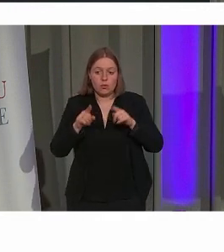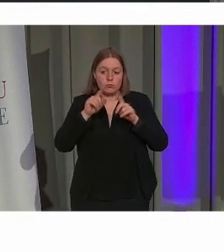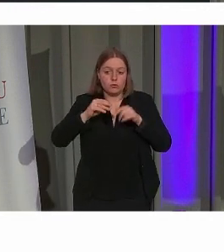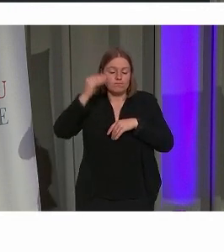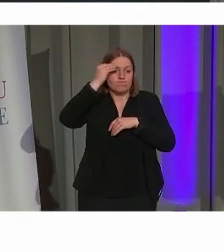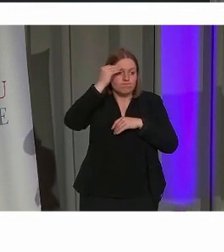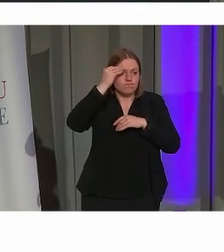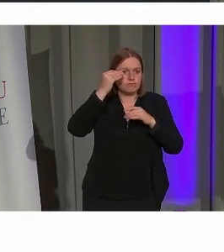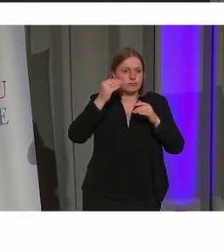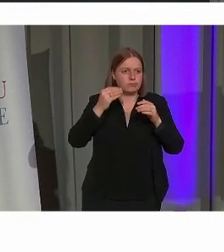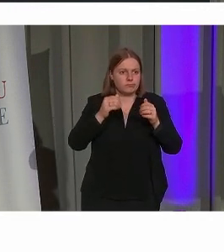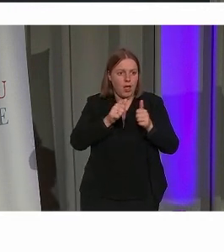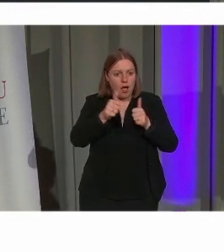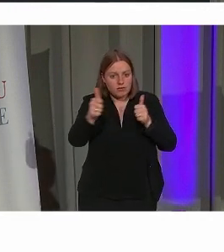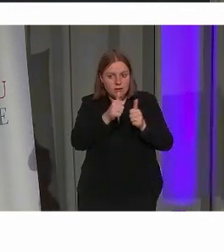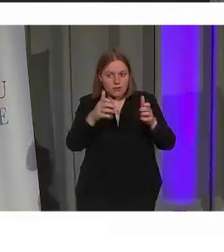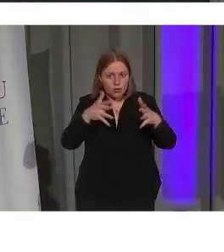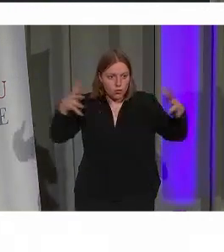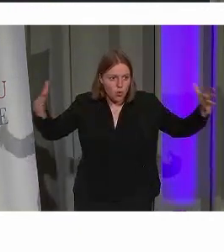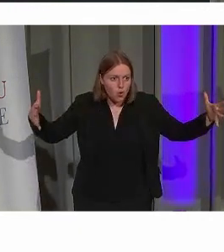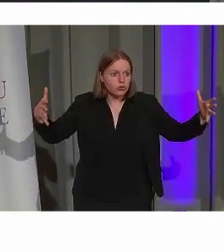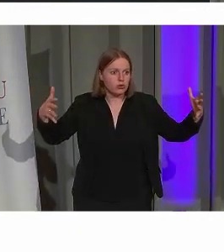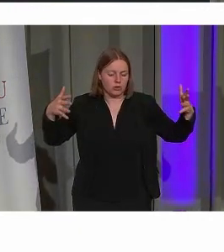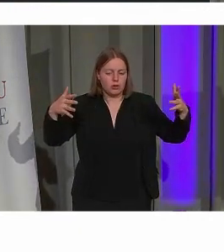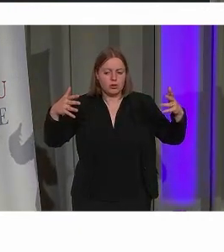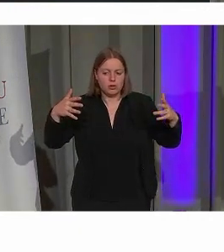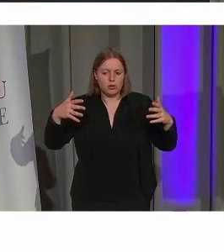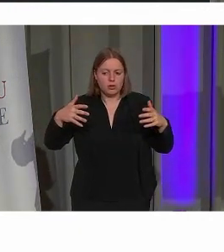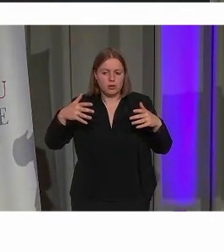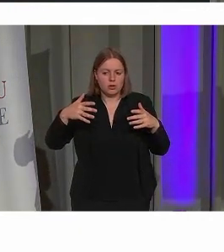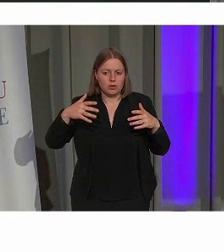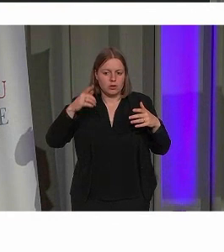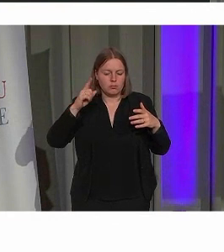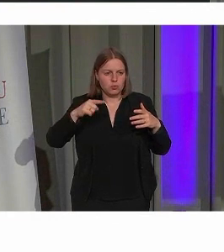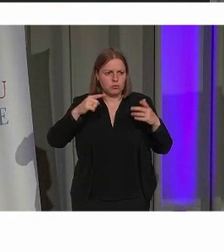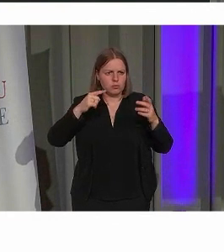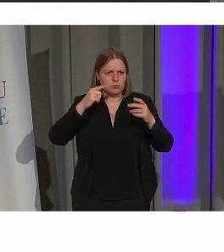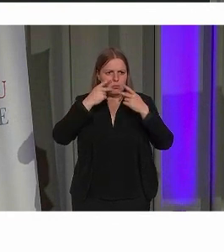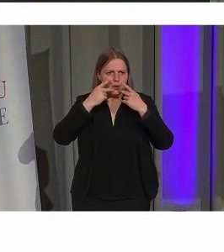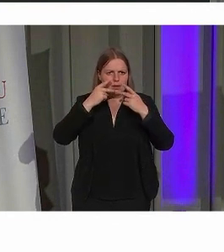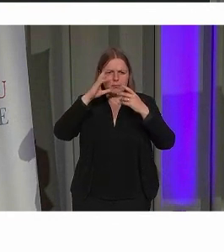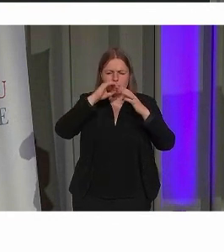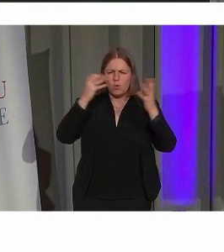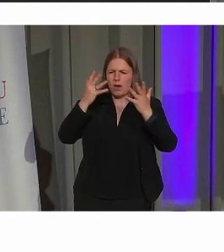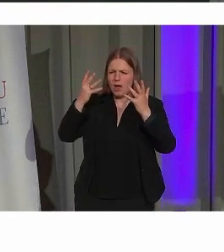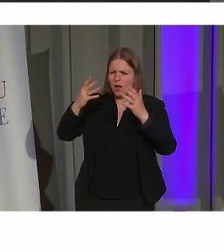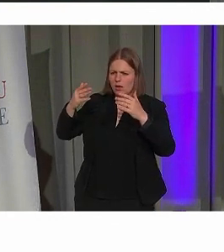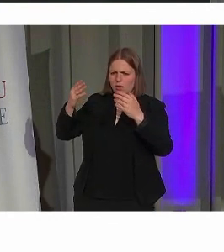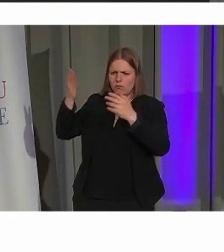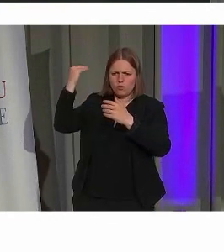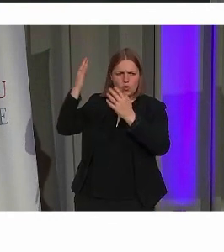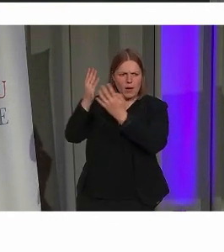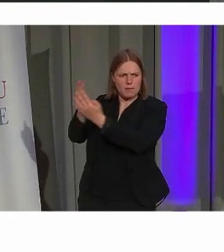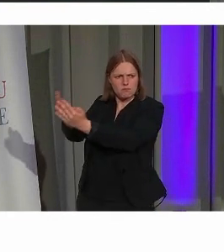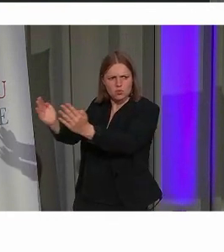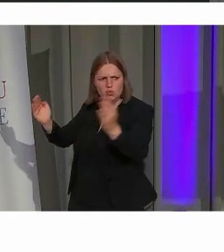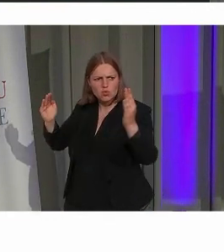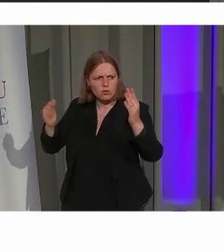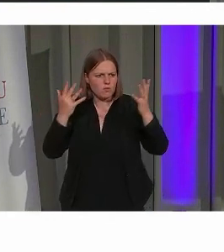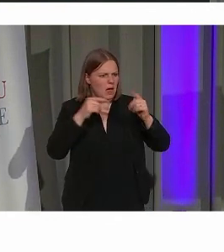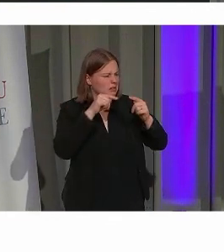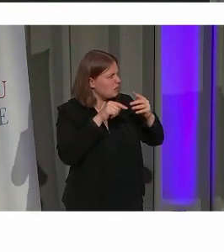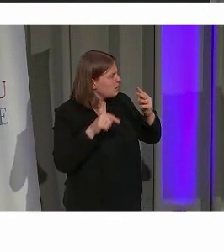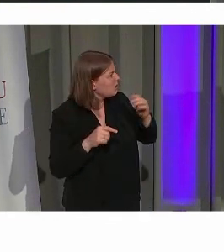scales, and then understand where is the walls, where the axis, to